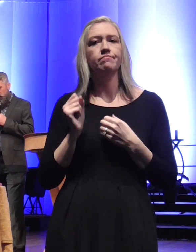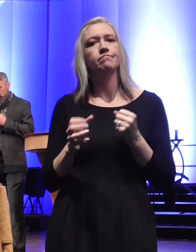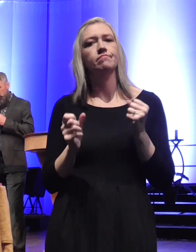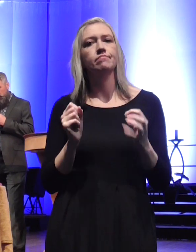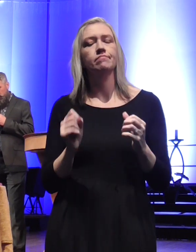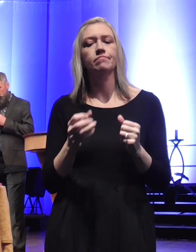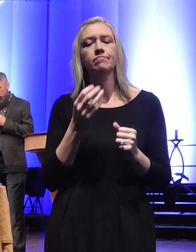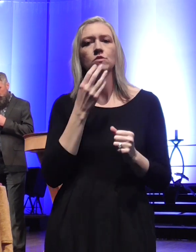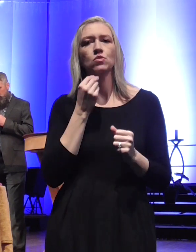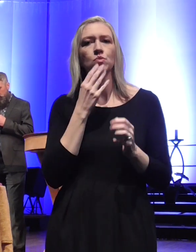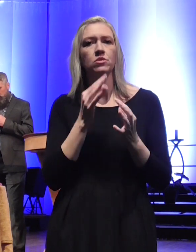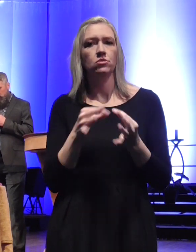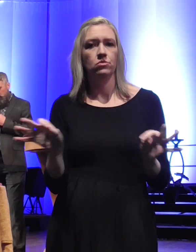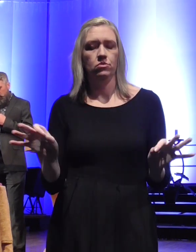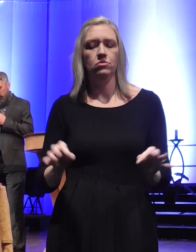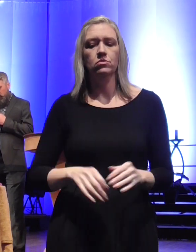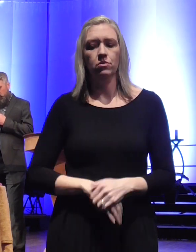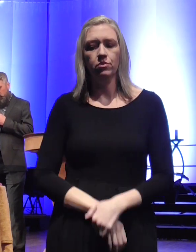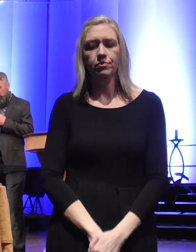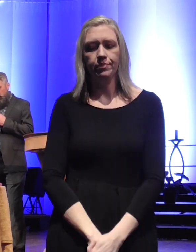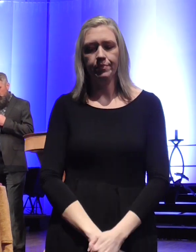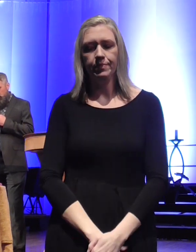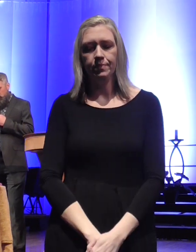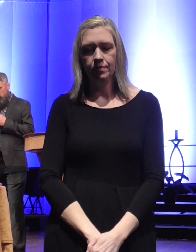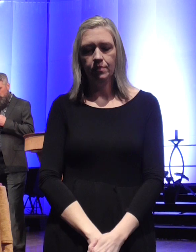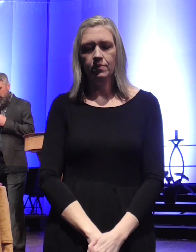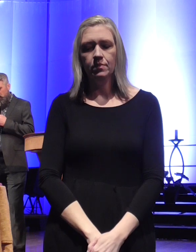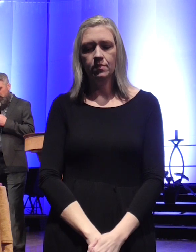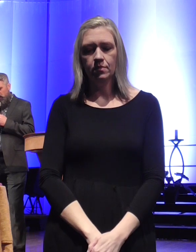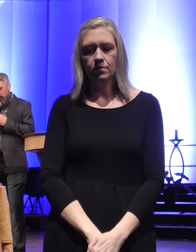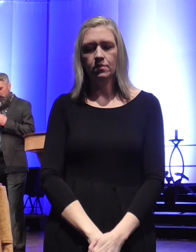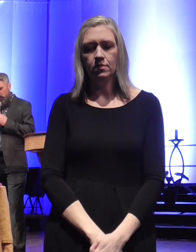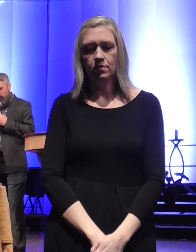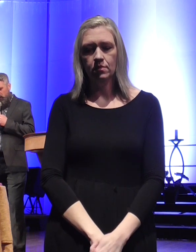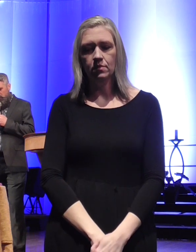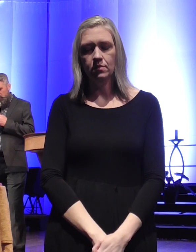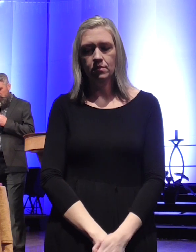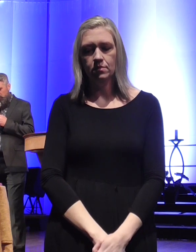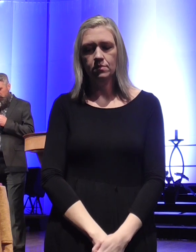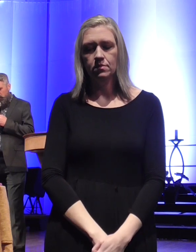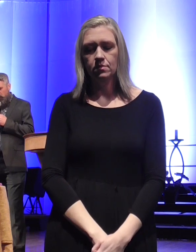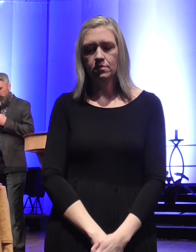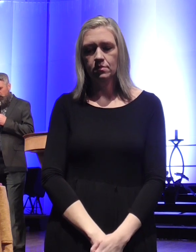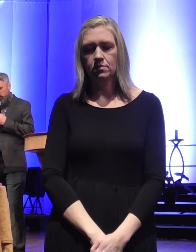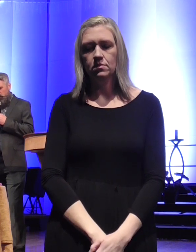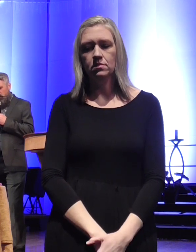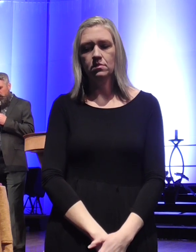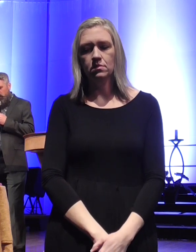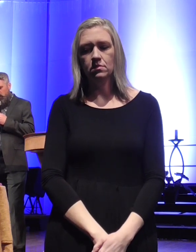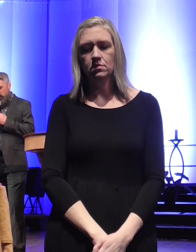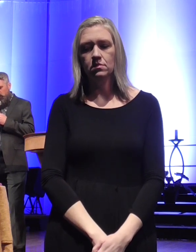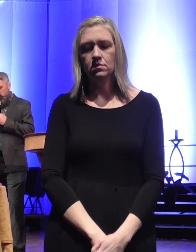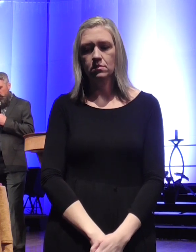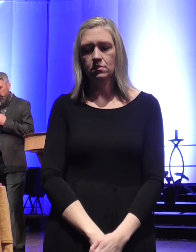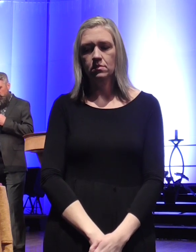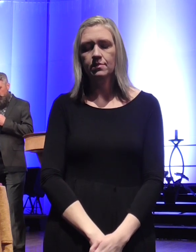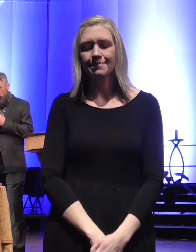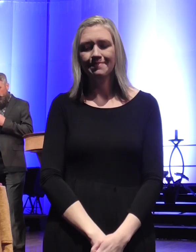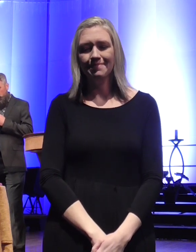Baruch atah Adonai, Eloheinu melech haolam,